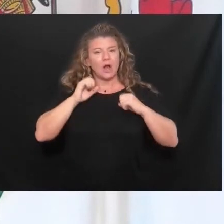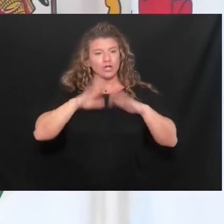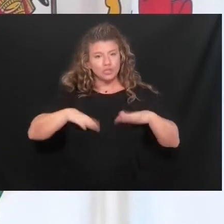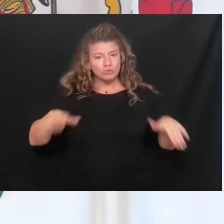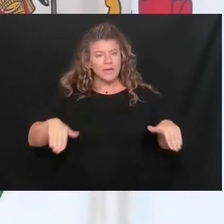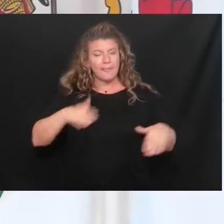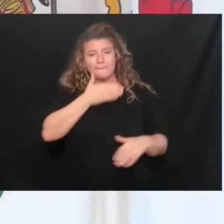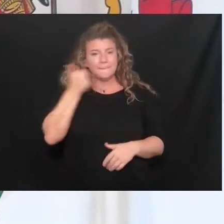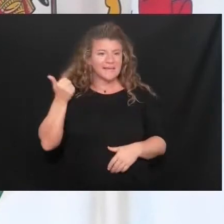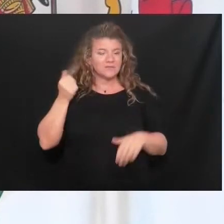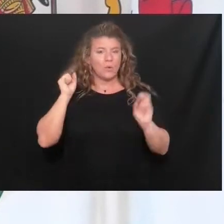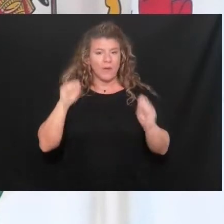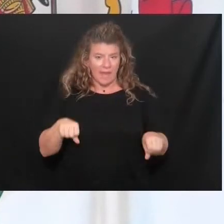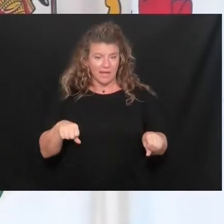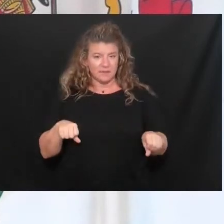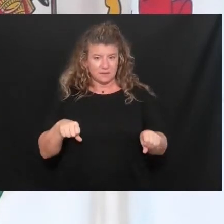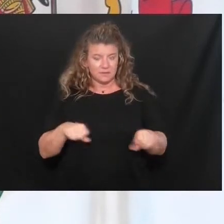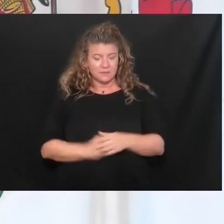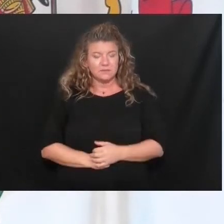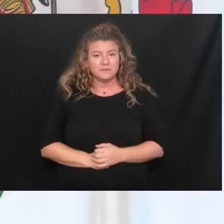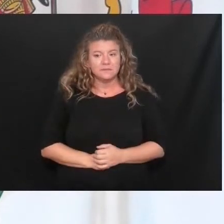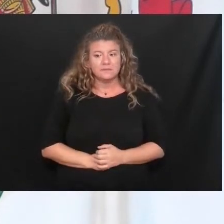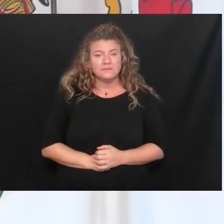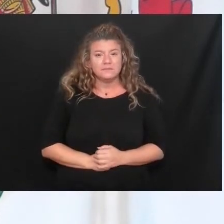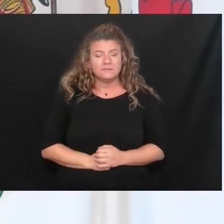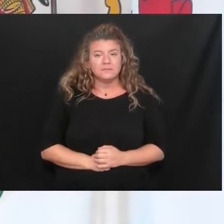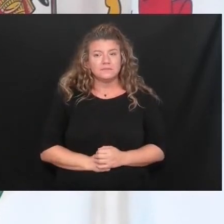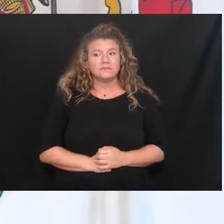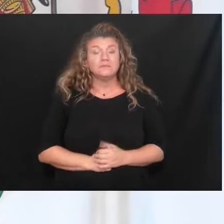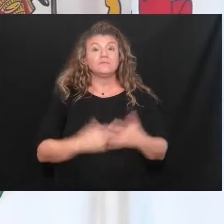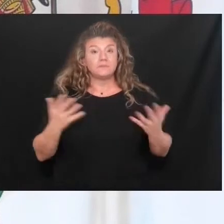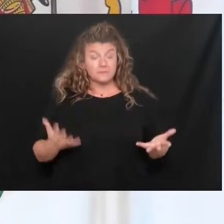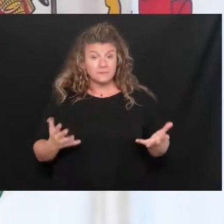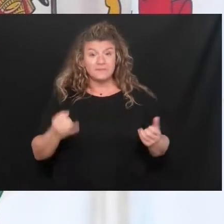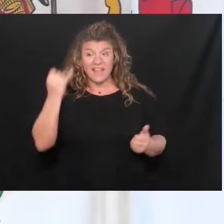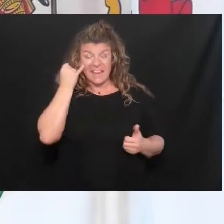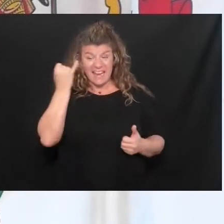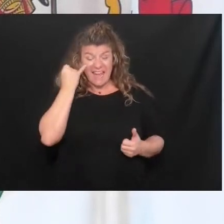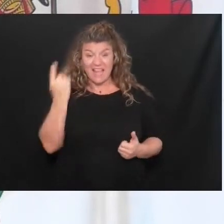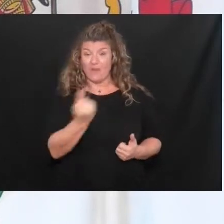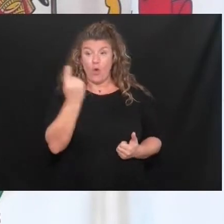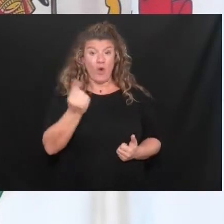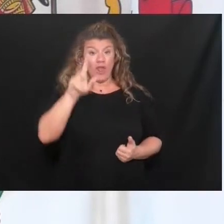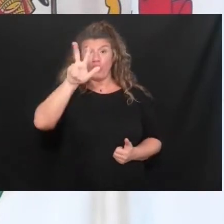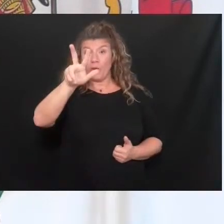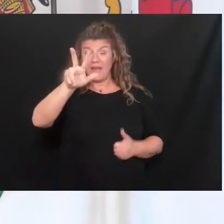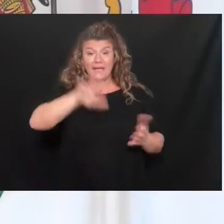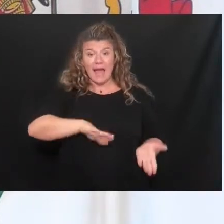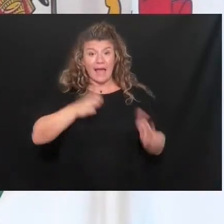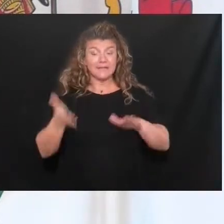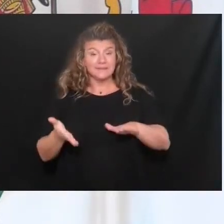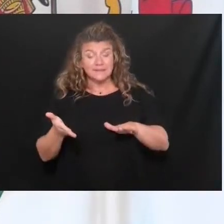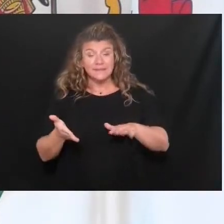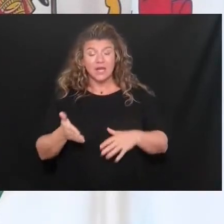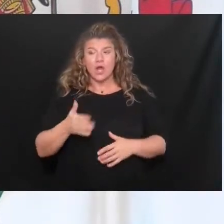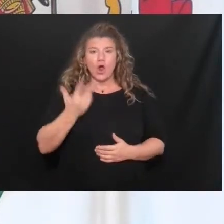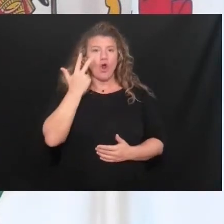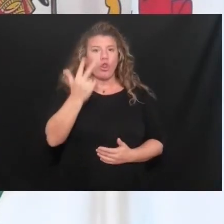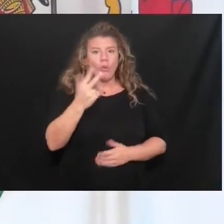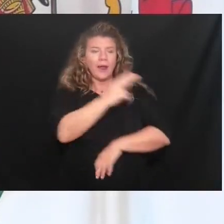the very best that we possibly can? And if only 3 die or 3